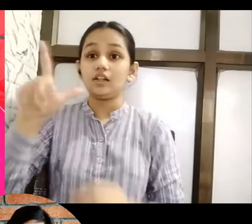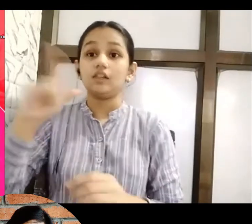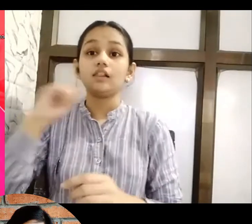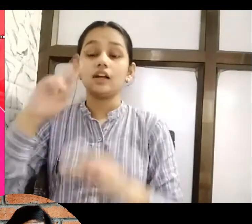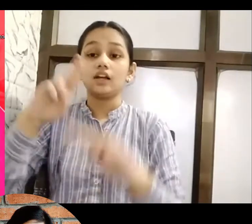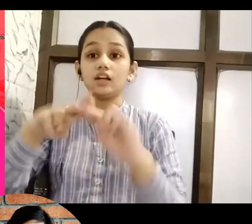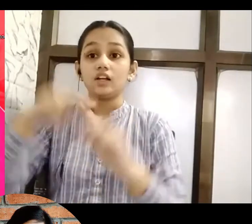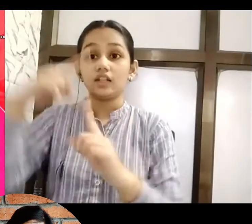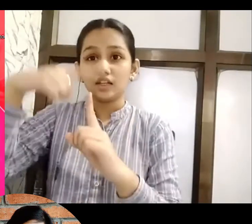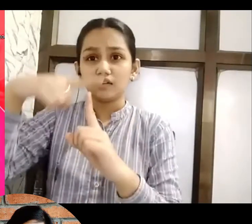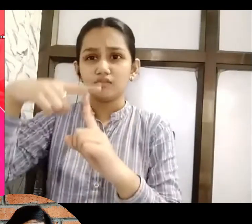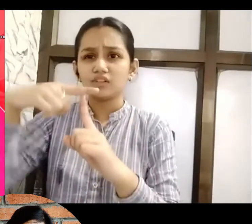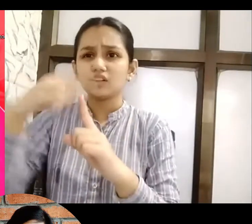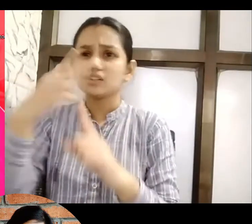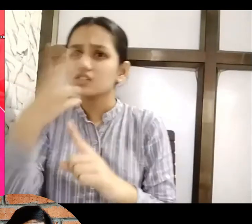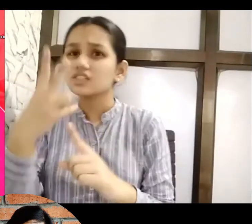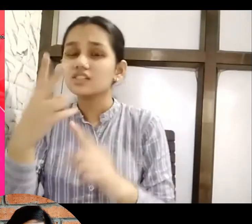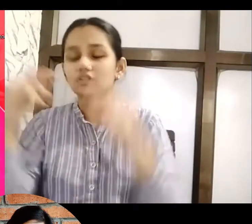lift effect.